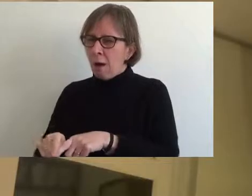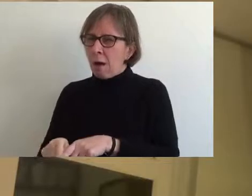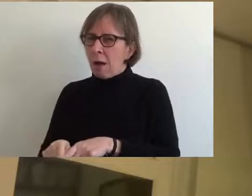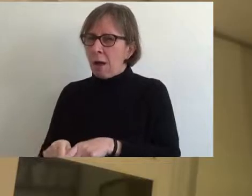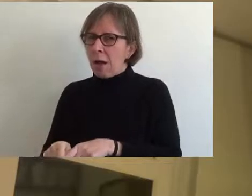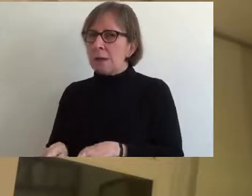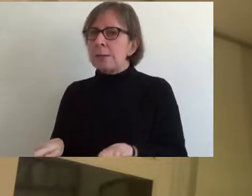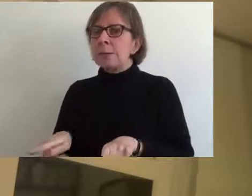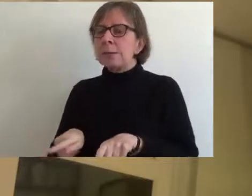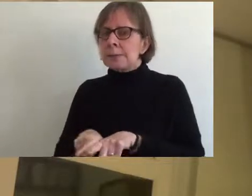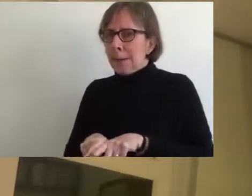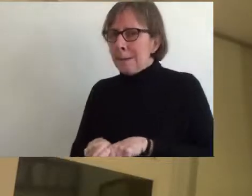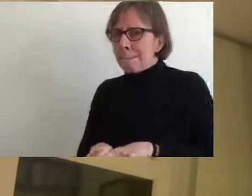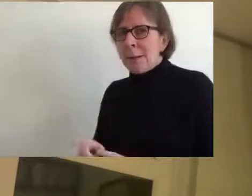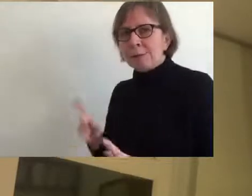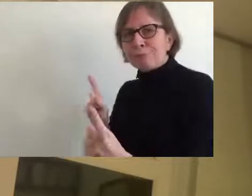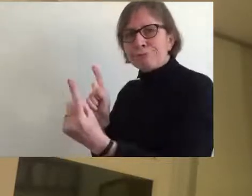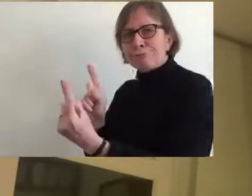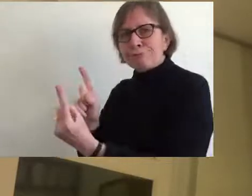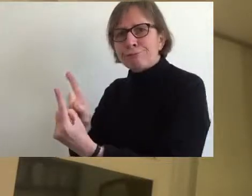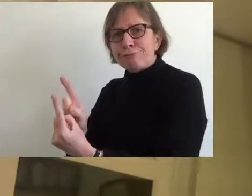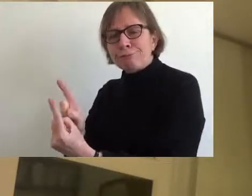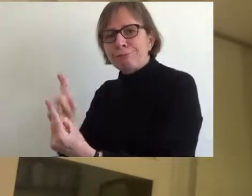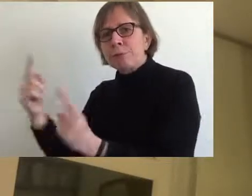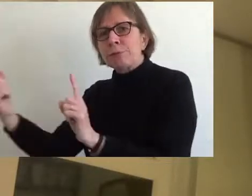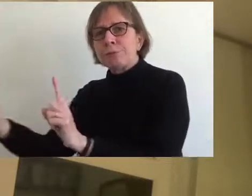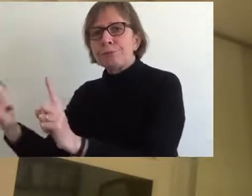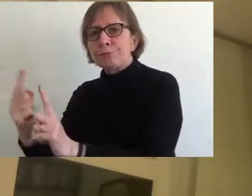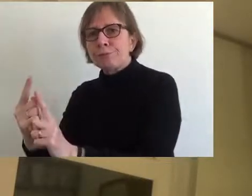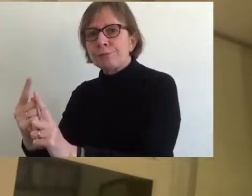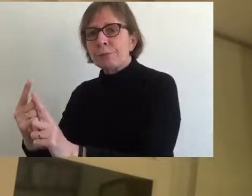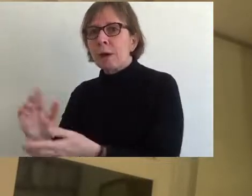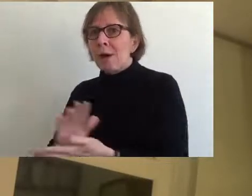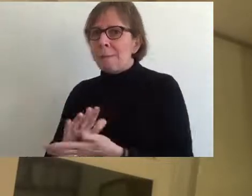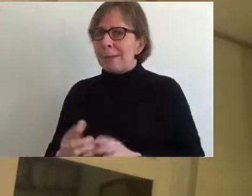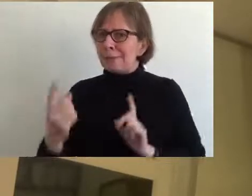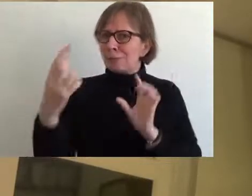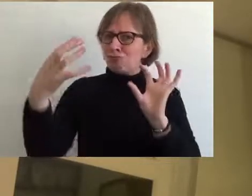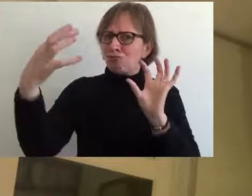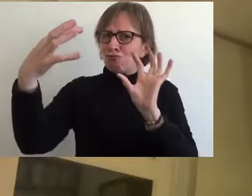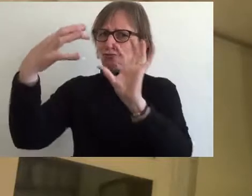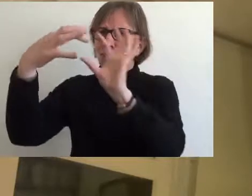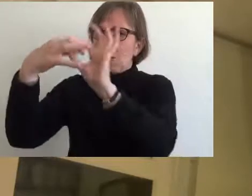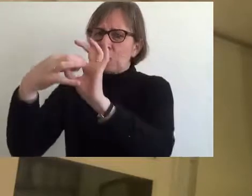as we draw closer to God, we actually draw closer to one another.